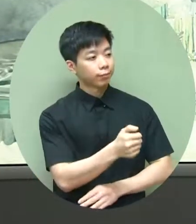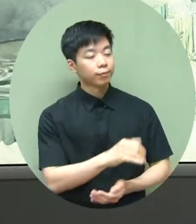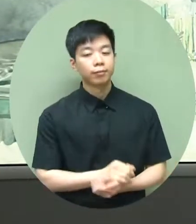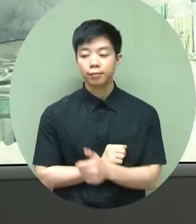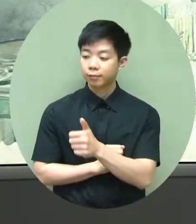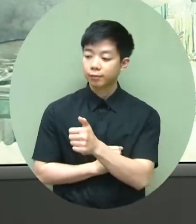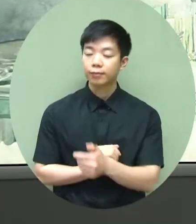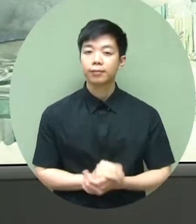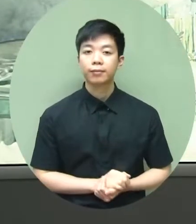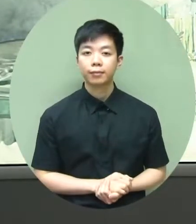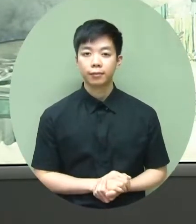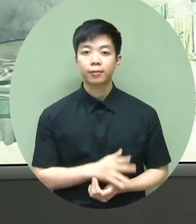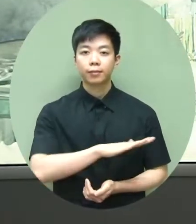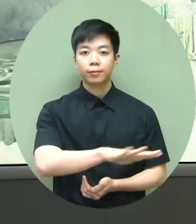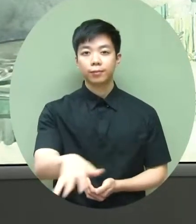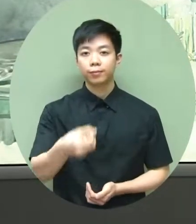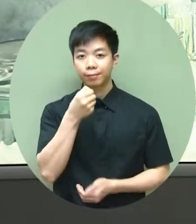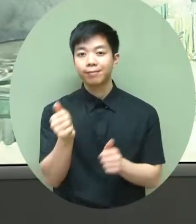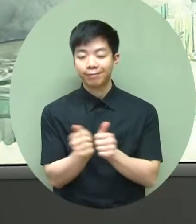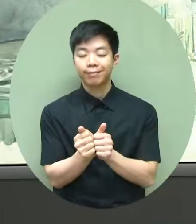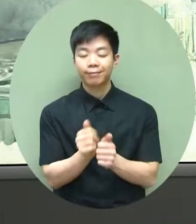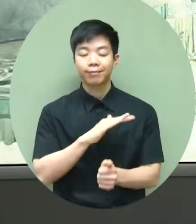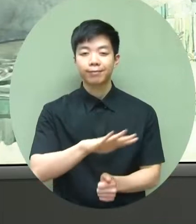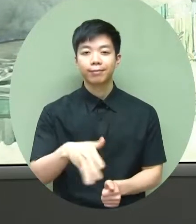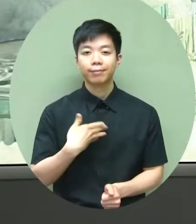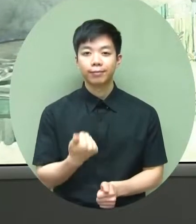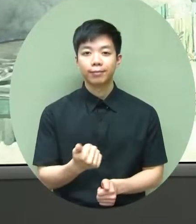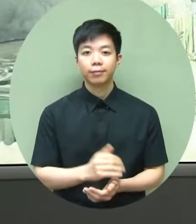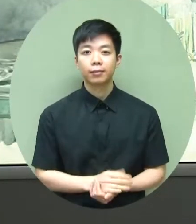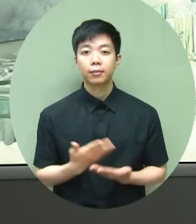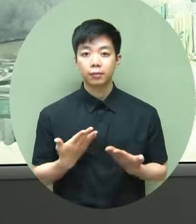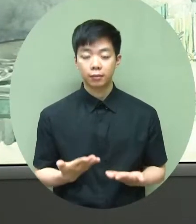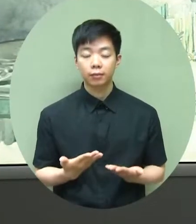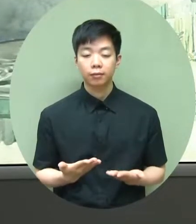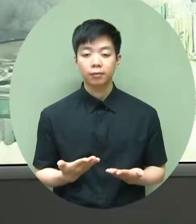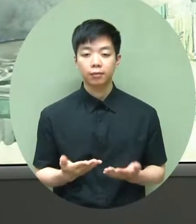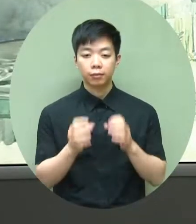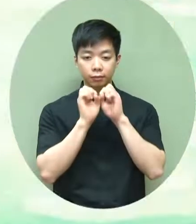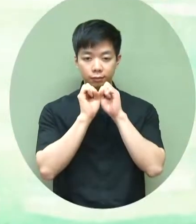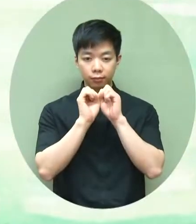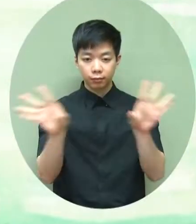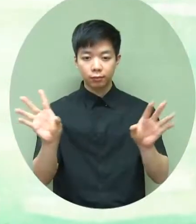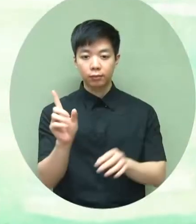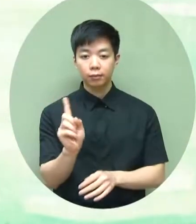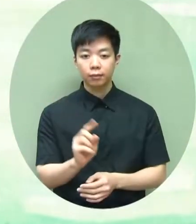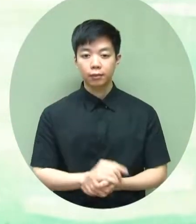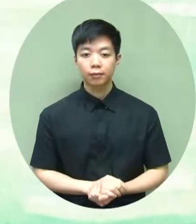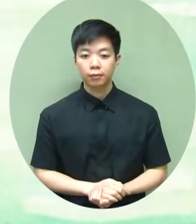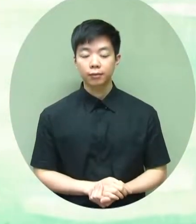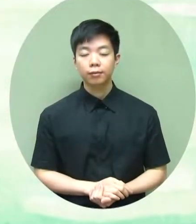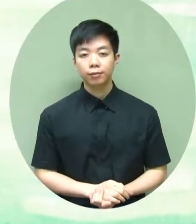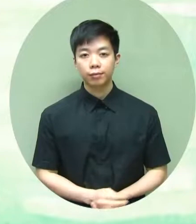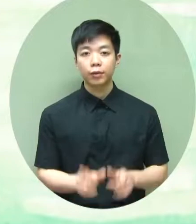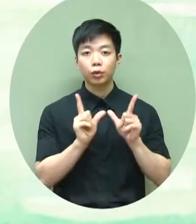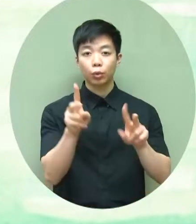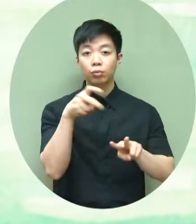you, Mr. Frank Chan, Secretary for Transport and Housing. Thank you. Good afternoon, friends from the media. I'd like to announce to